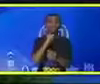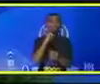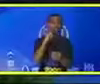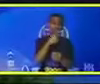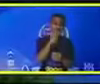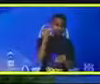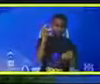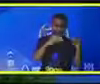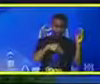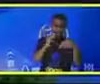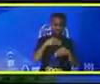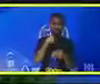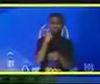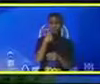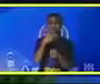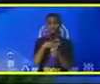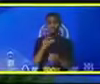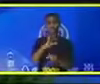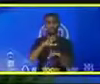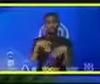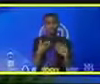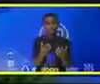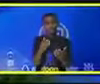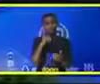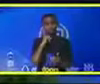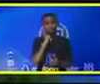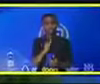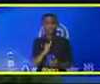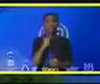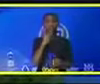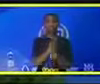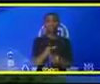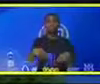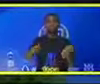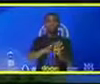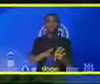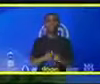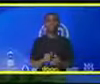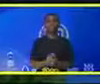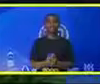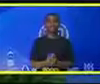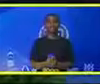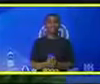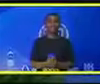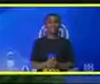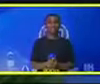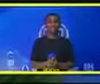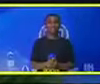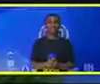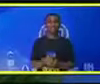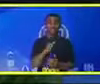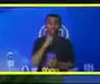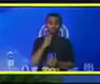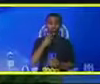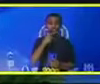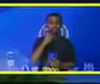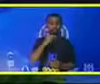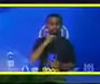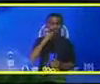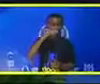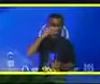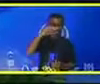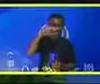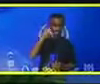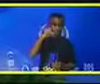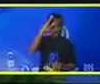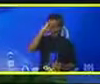over. Don't look at everybody and say, I don't need men. The only person I need is God. Let me tell you this. If what you are